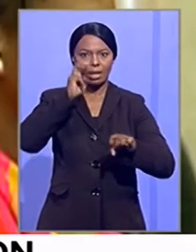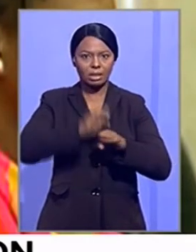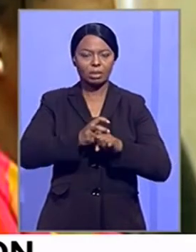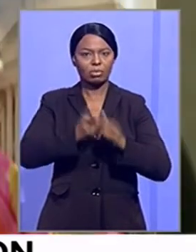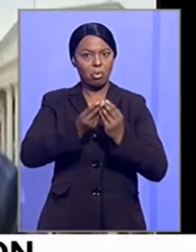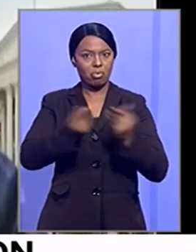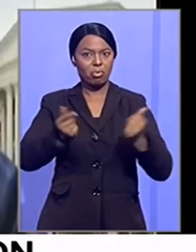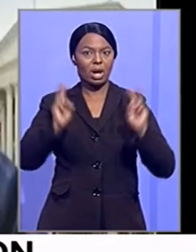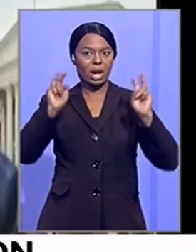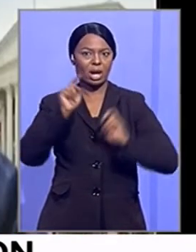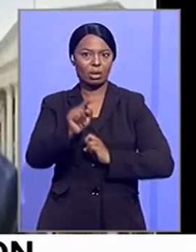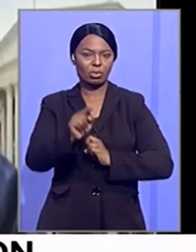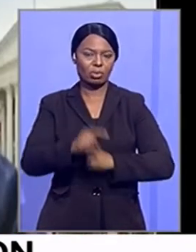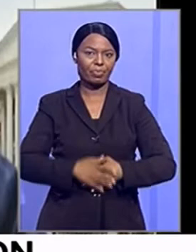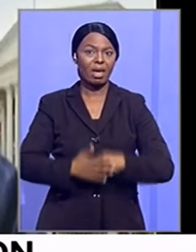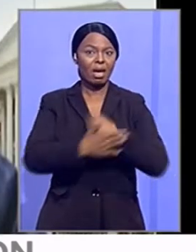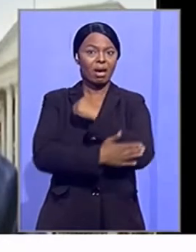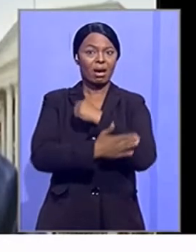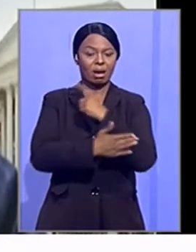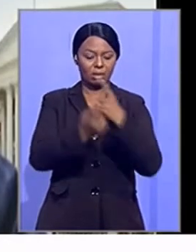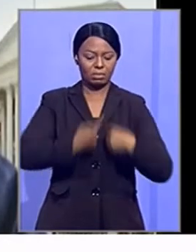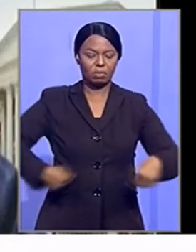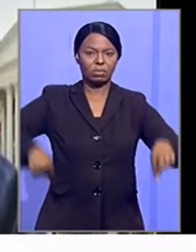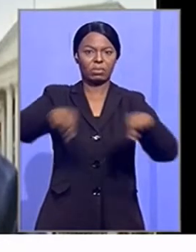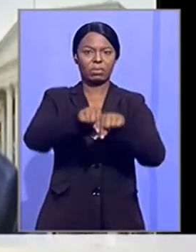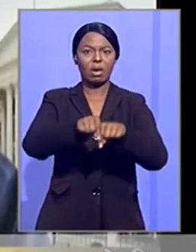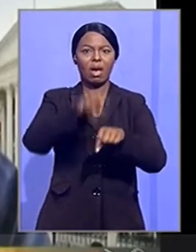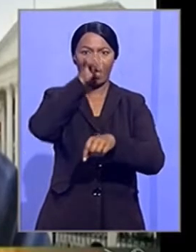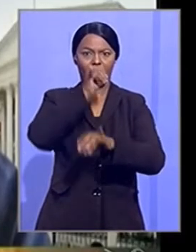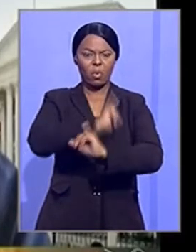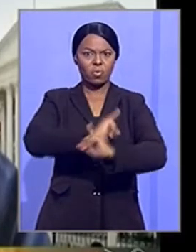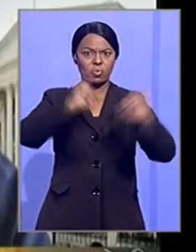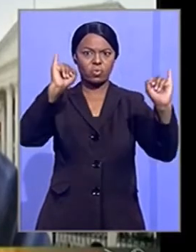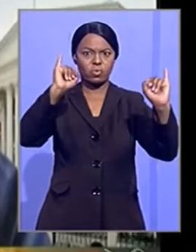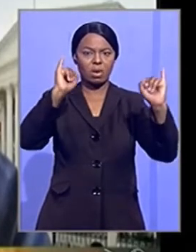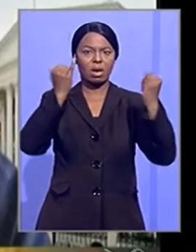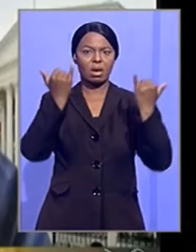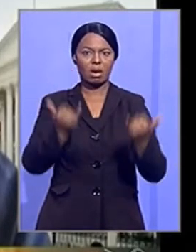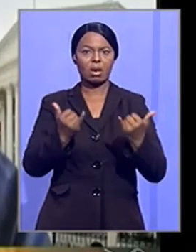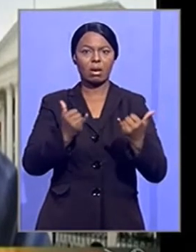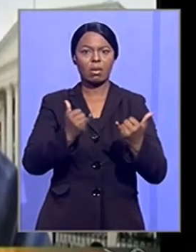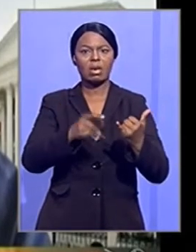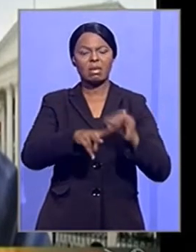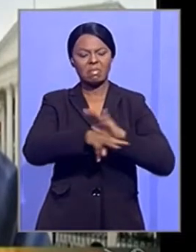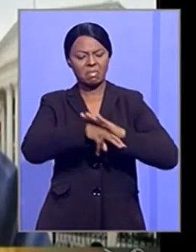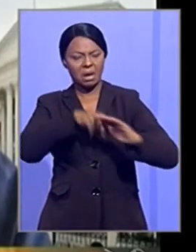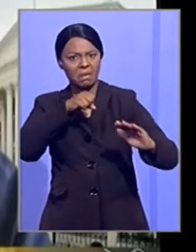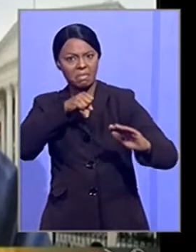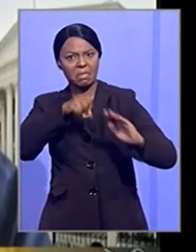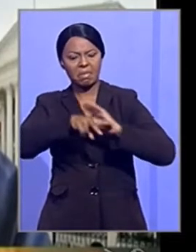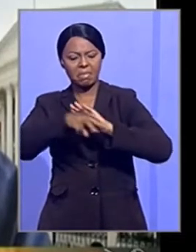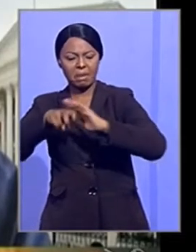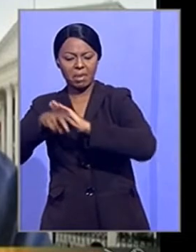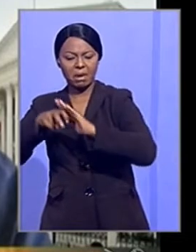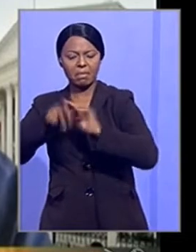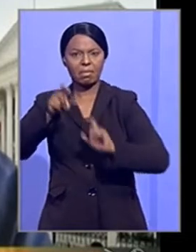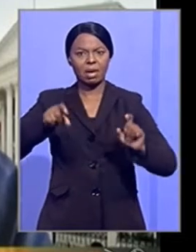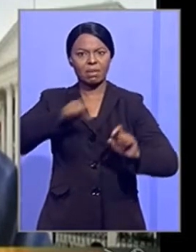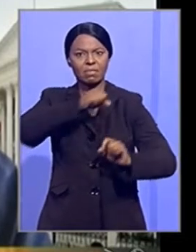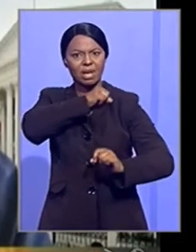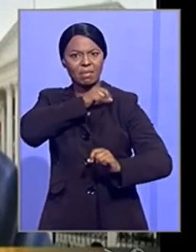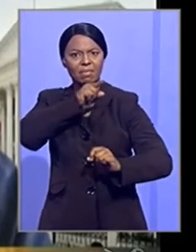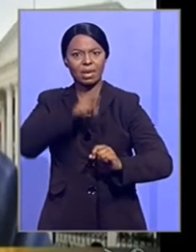matter. Our country has become a crime scene where kidnapping has increased by over